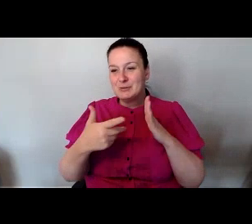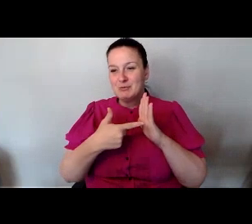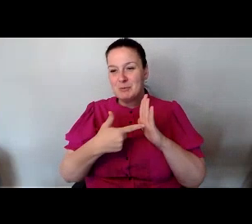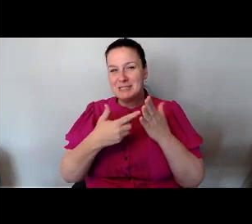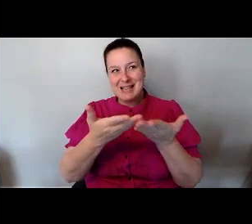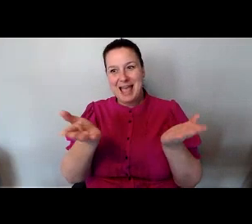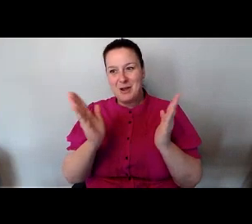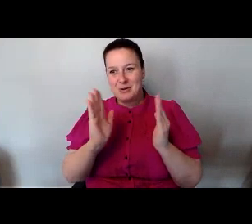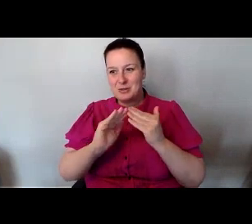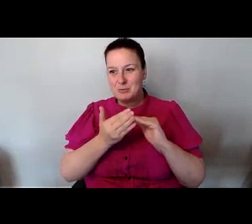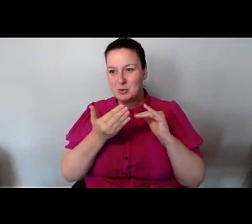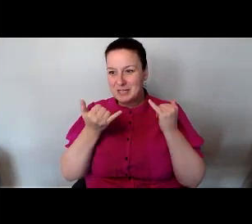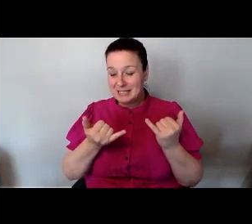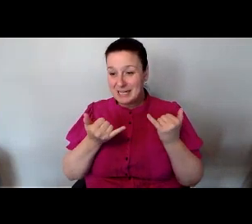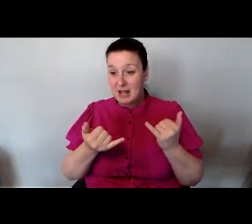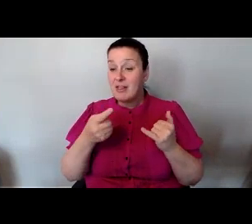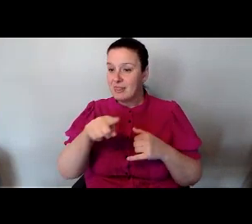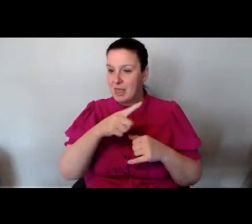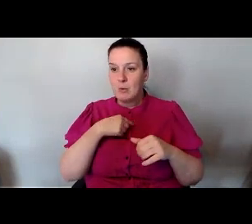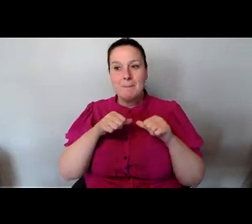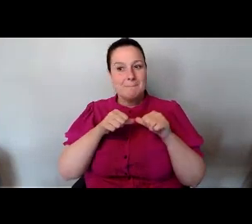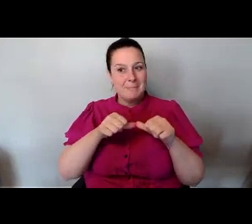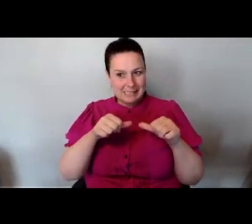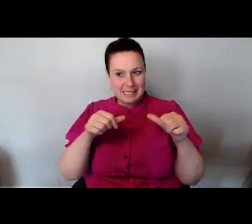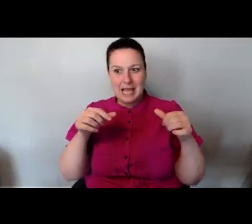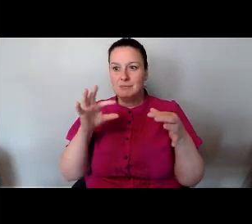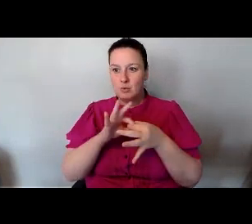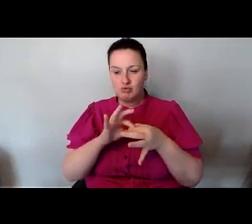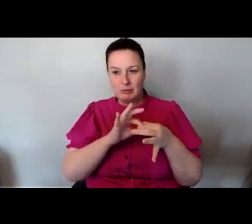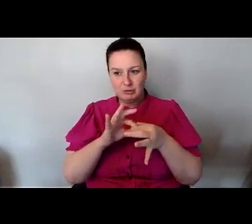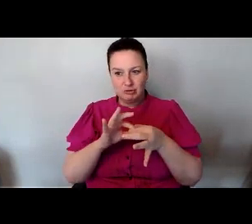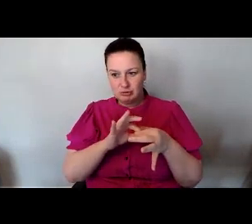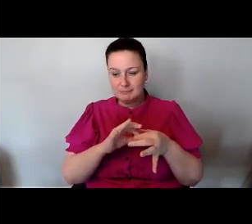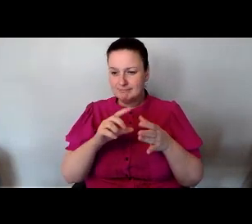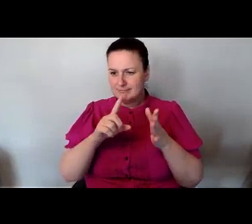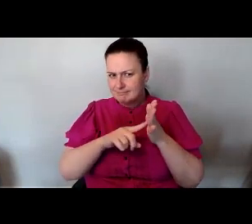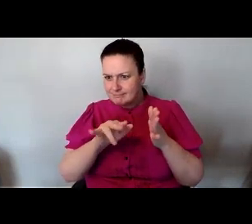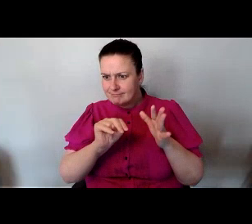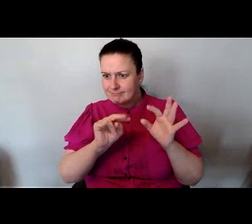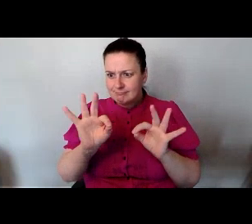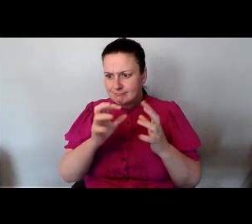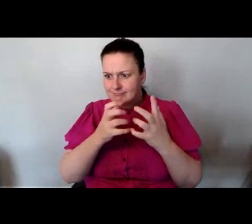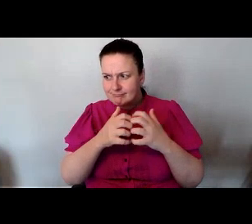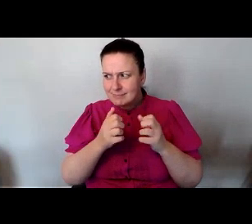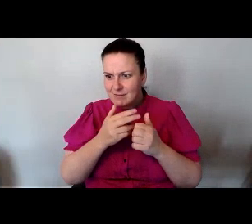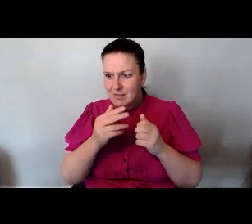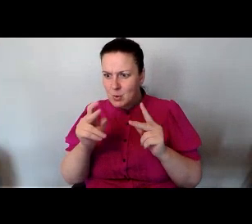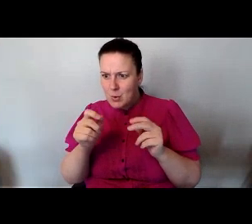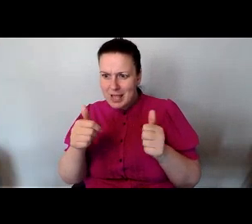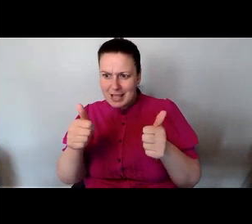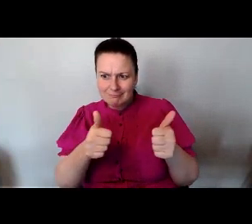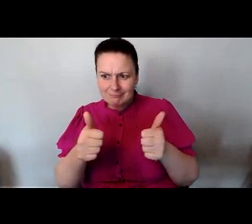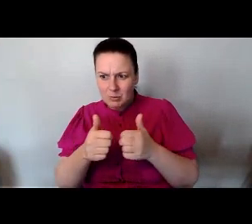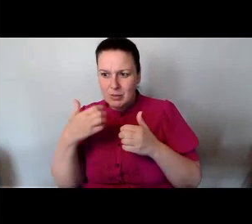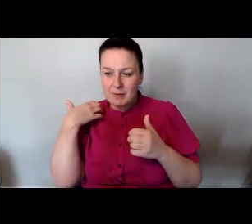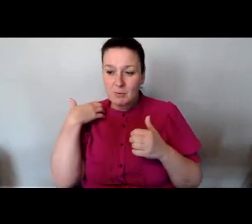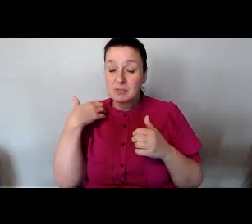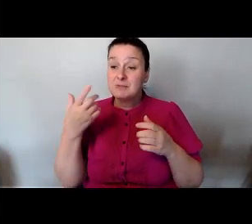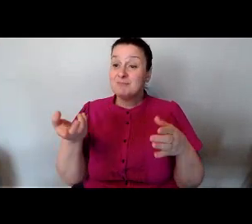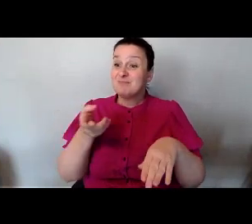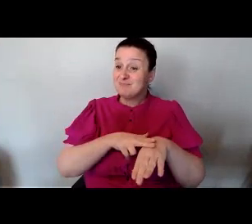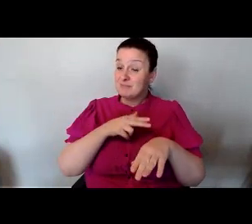they're going to be maintaining these relationships, checking in, seeing how things are going with employers. And then, of course, there's